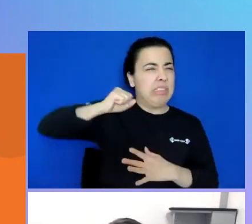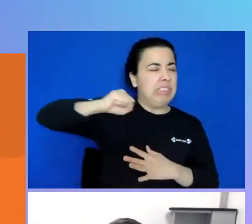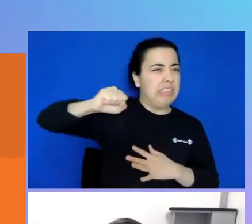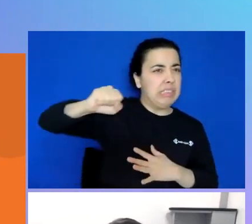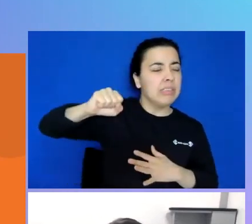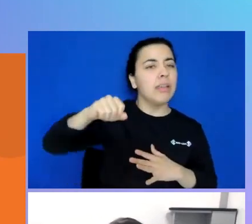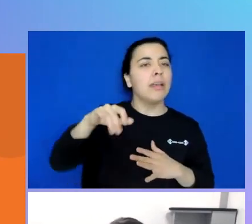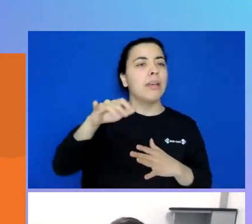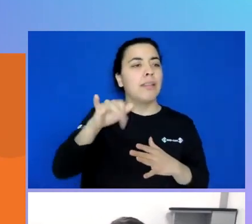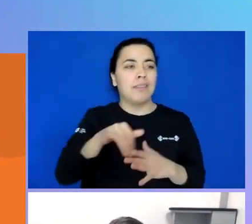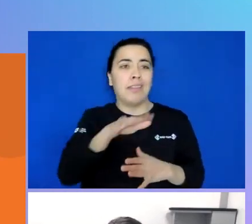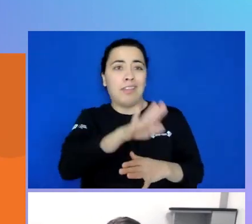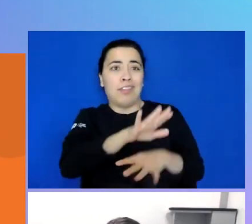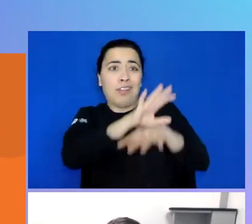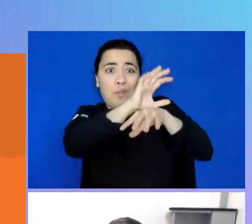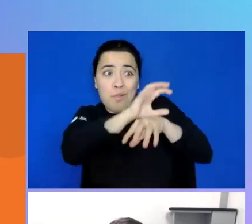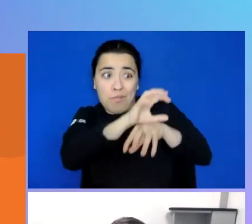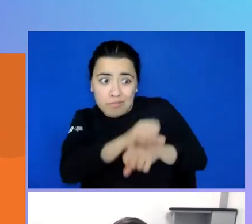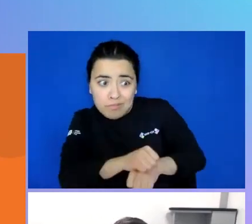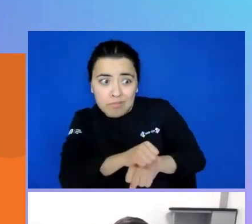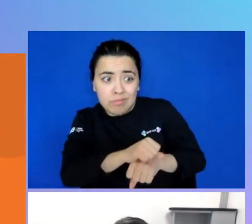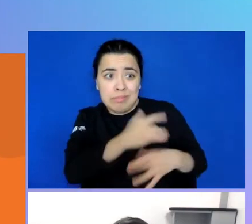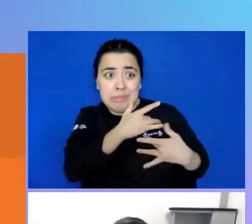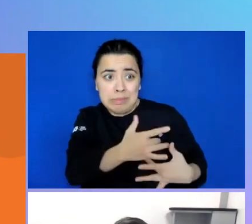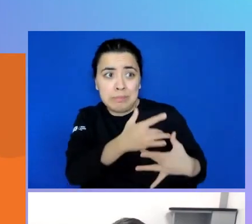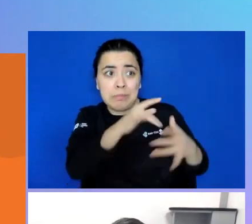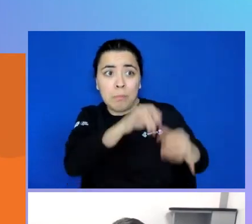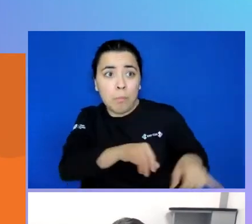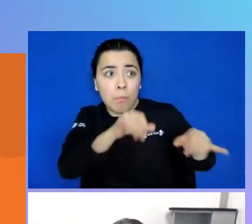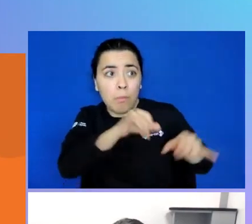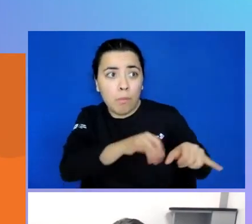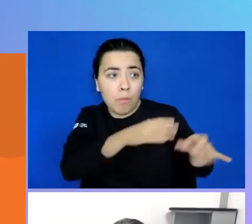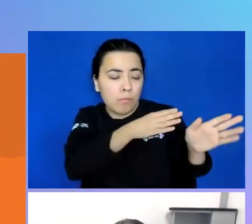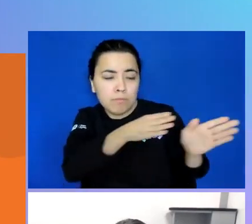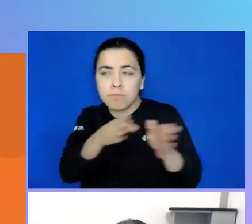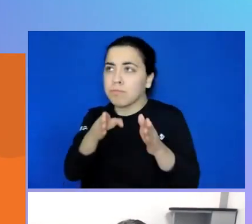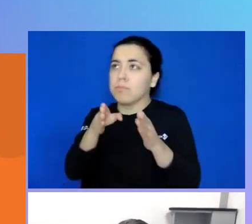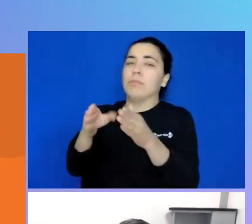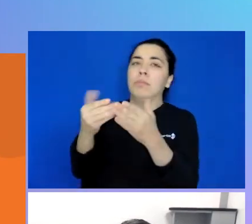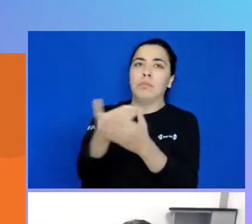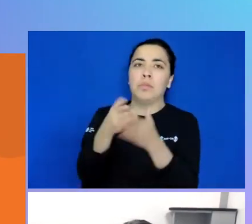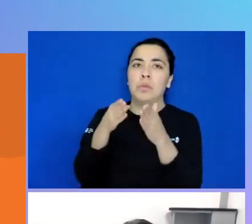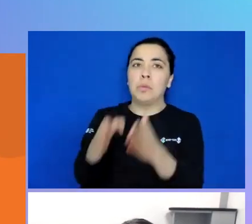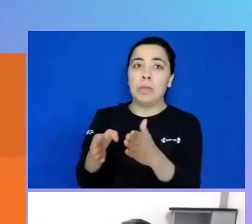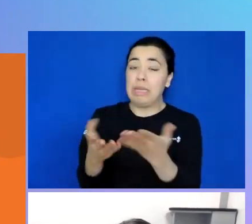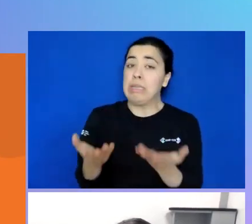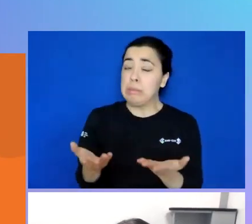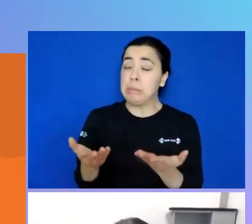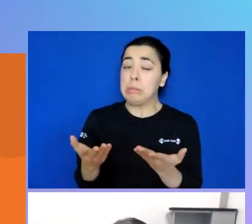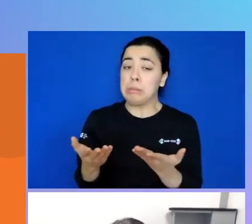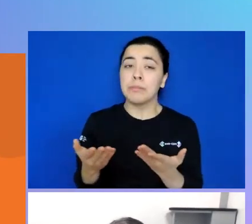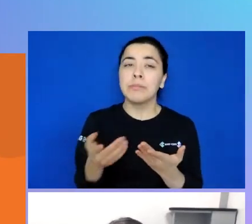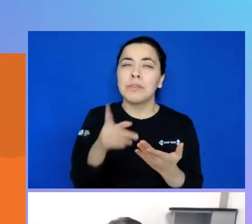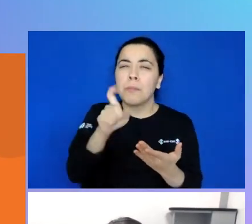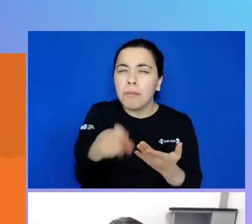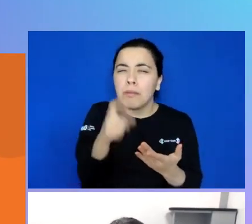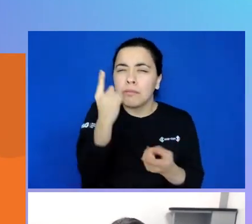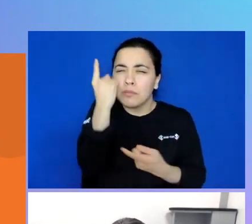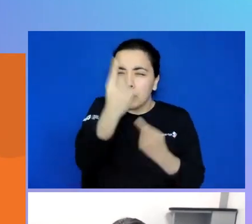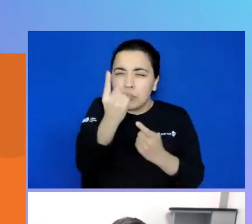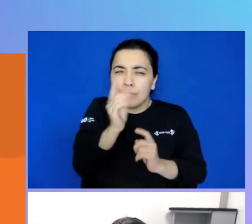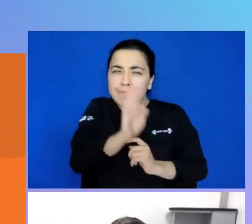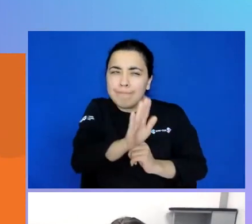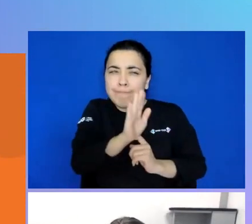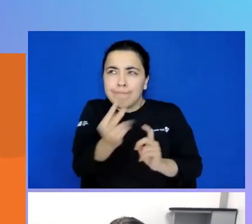of something that's normal for them, giving them a new way to go. So you have to be mindful of